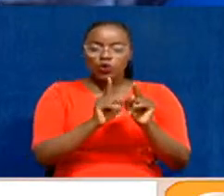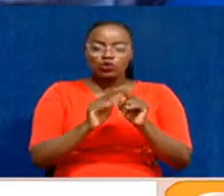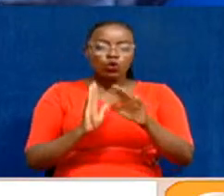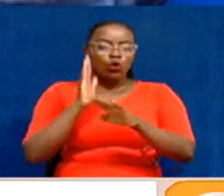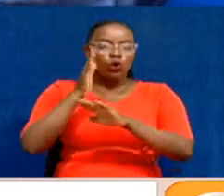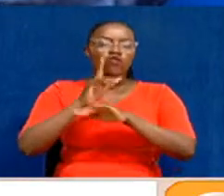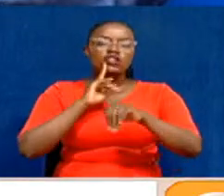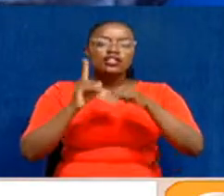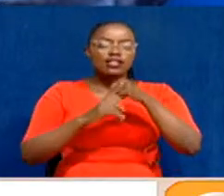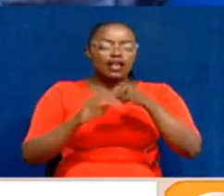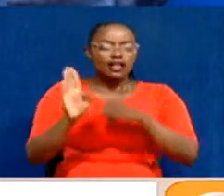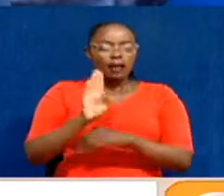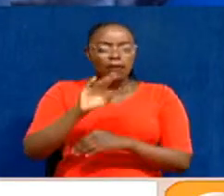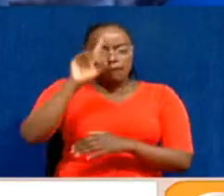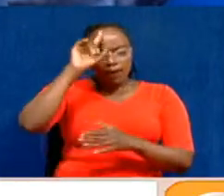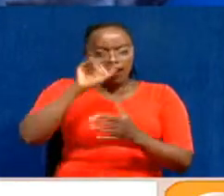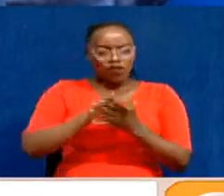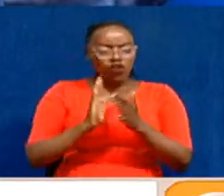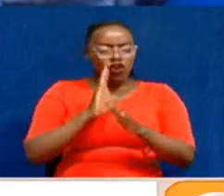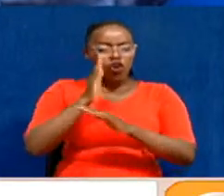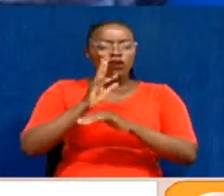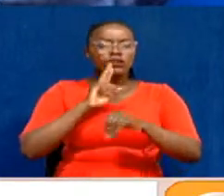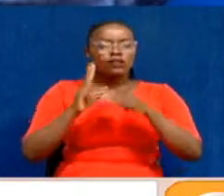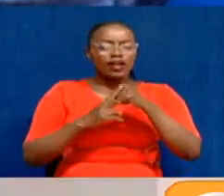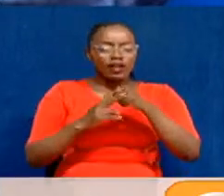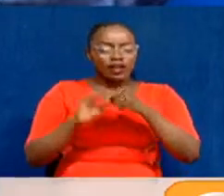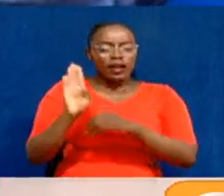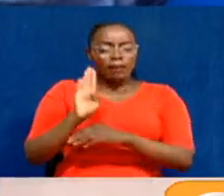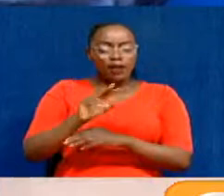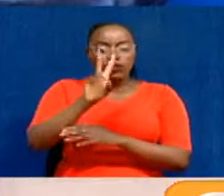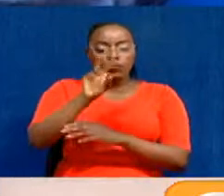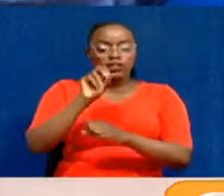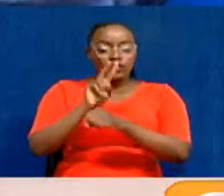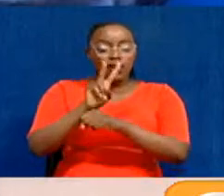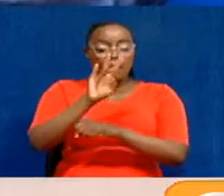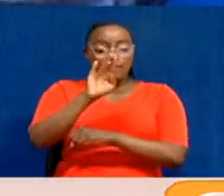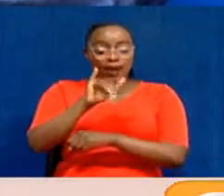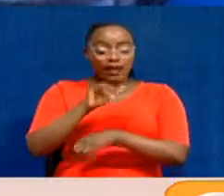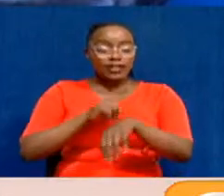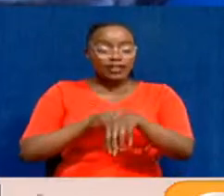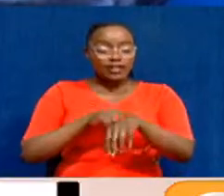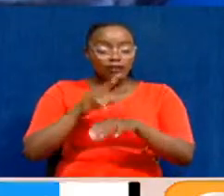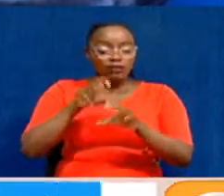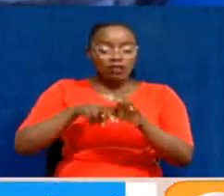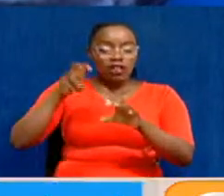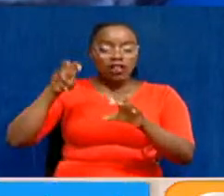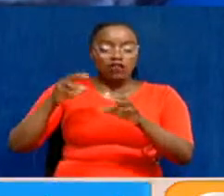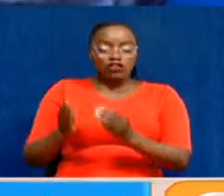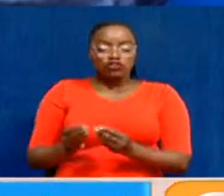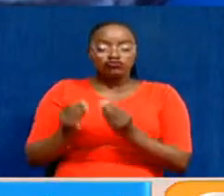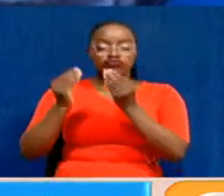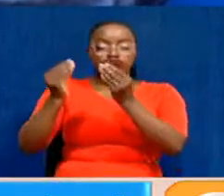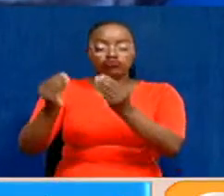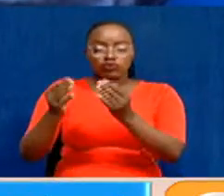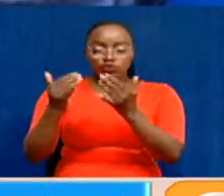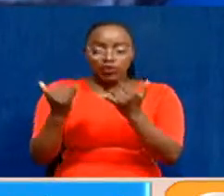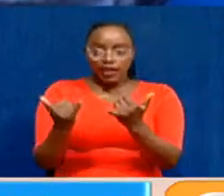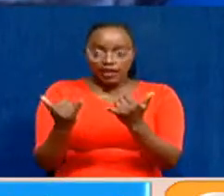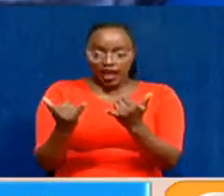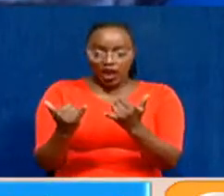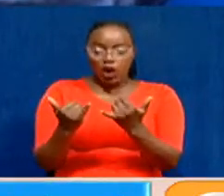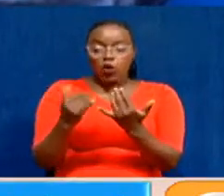more than 600 billion. I believe slightly over 700 billion in 2012 by the time he was exiting and handing over to the